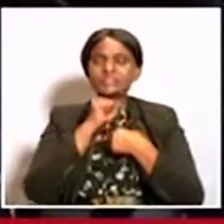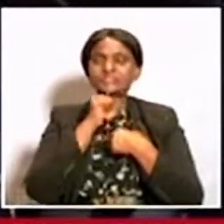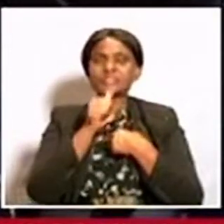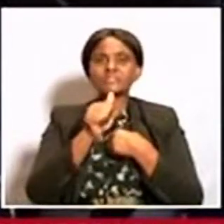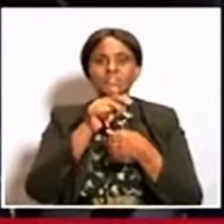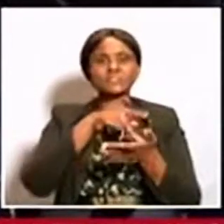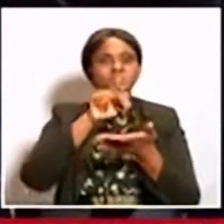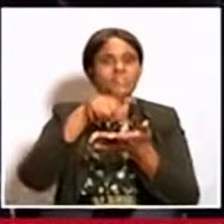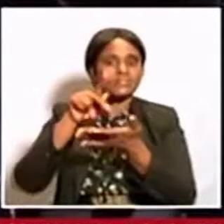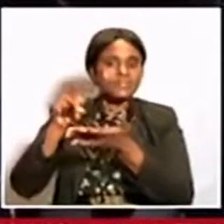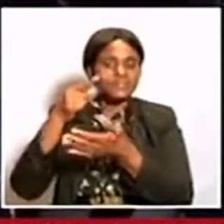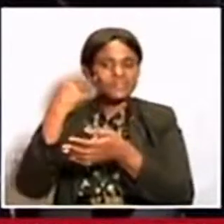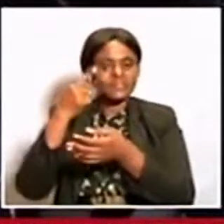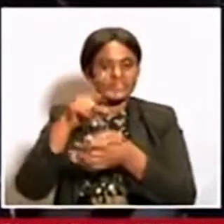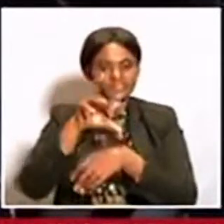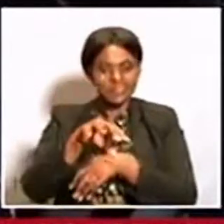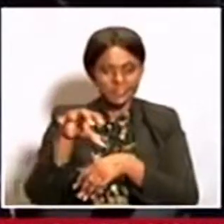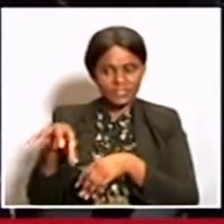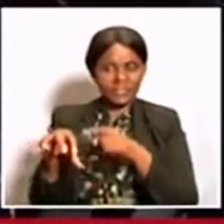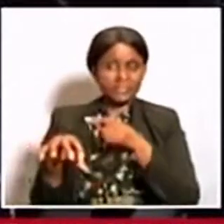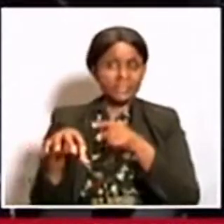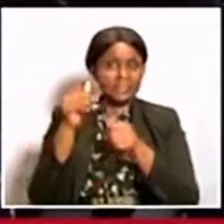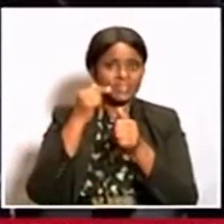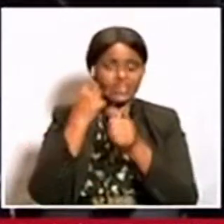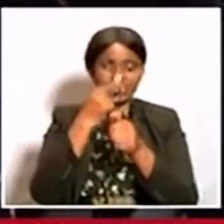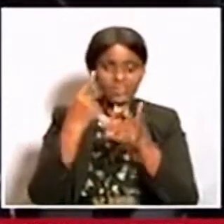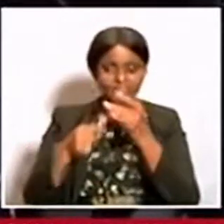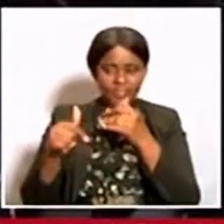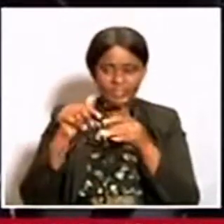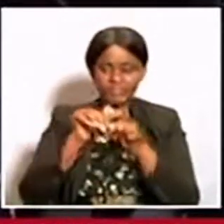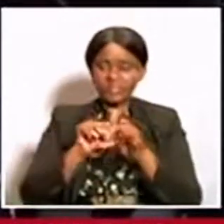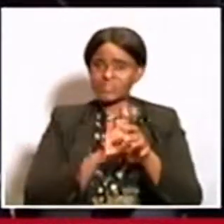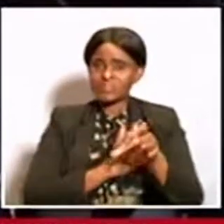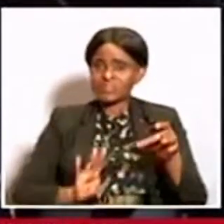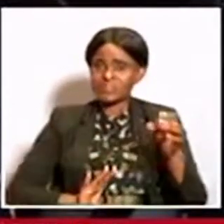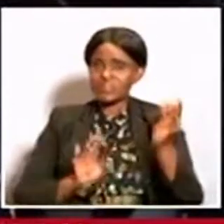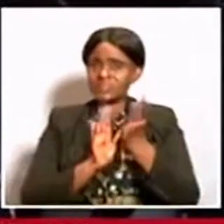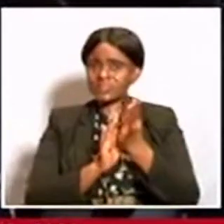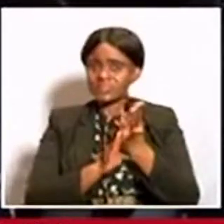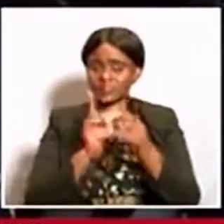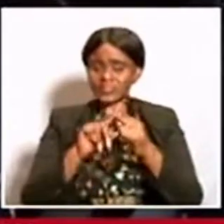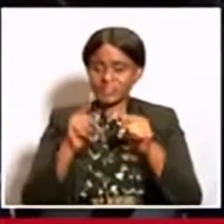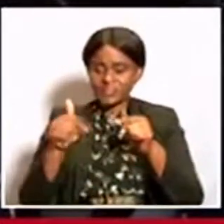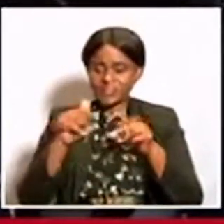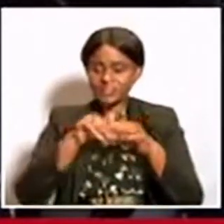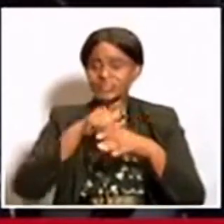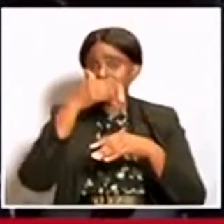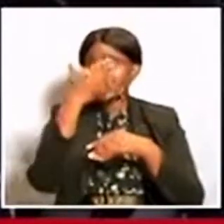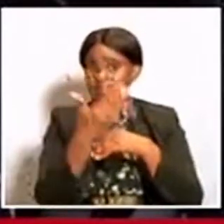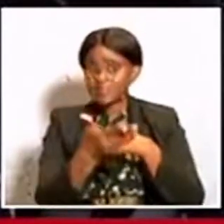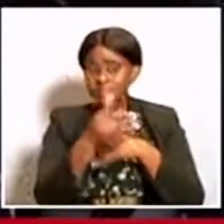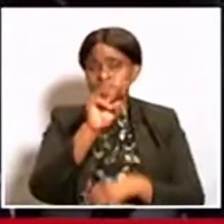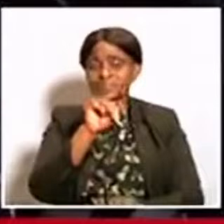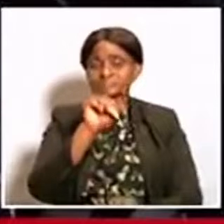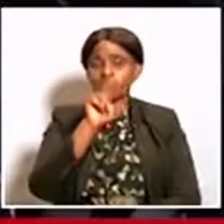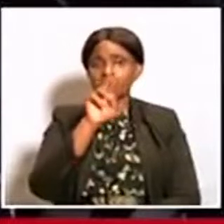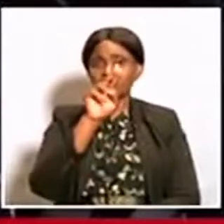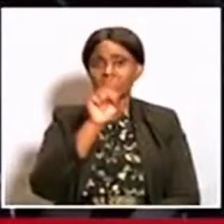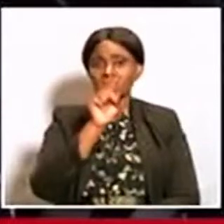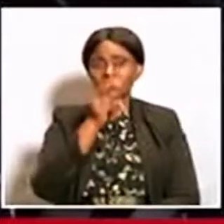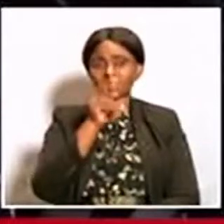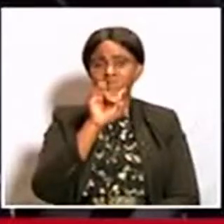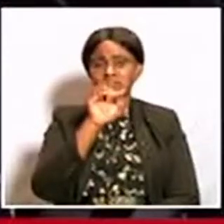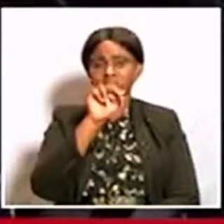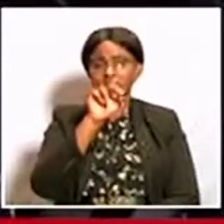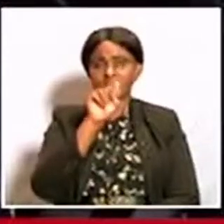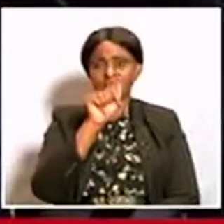paid for children who are in boarding schools but outside Mushindamo district. I just want